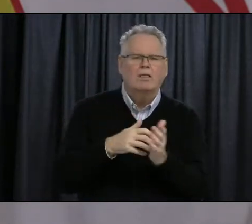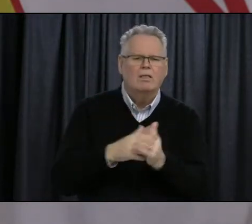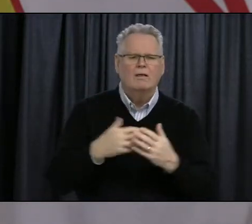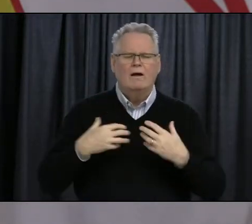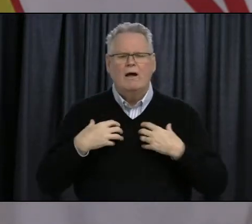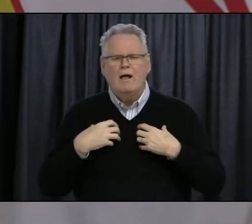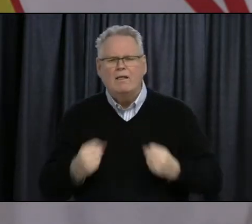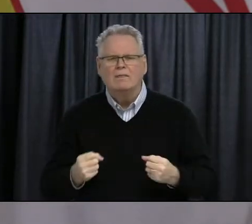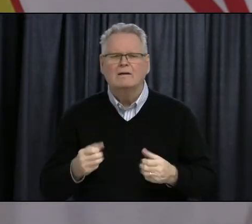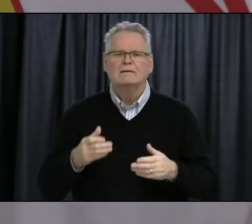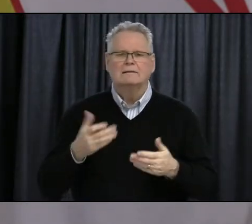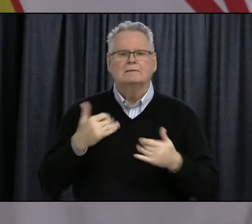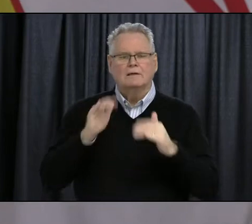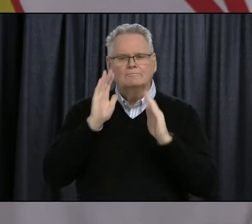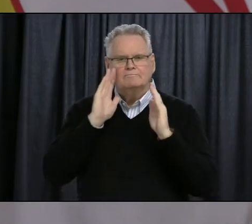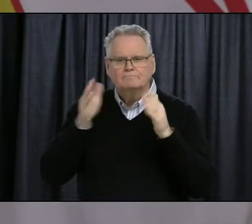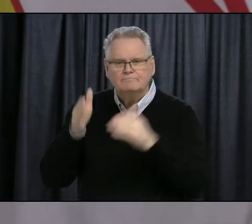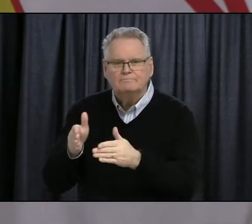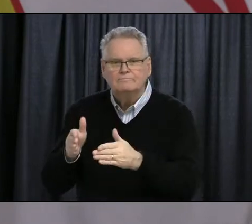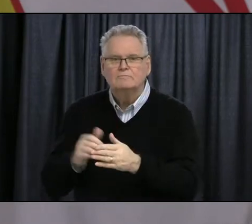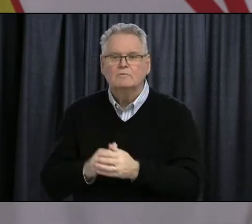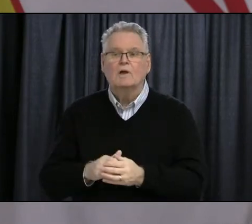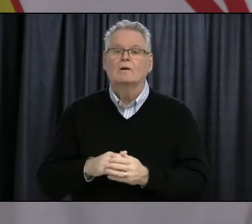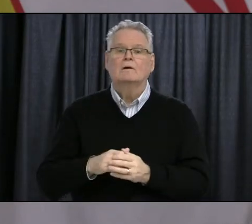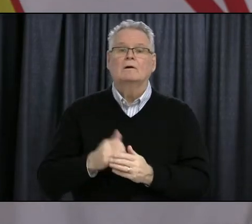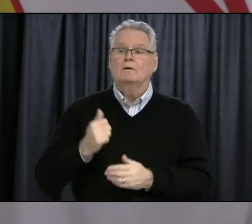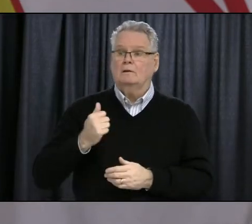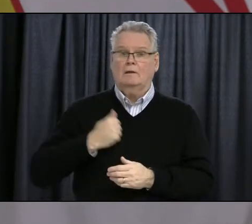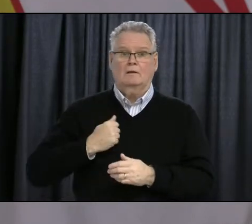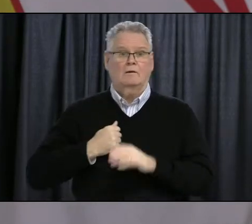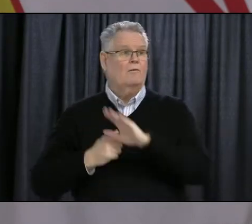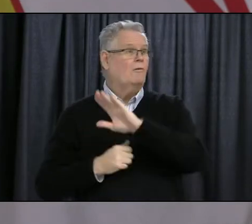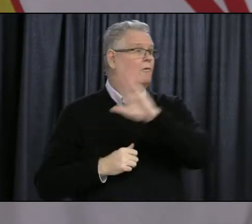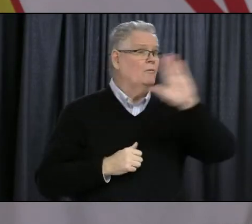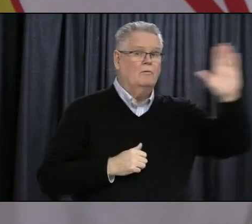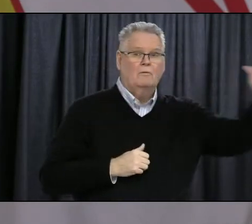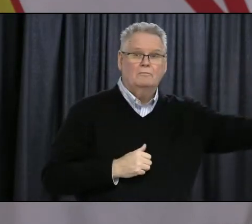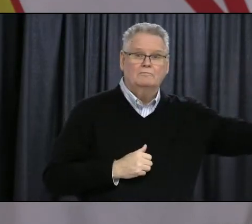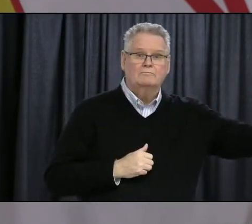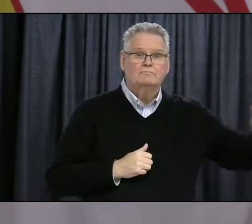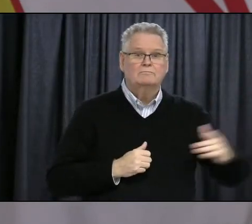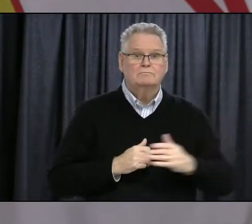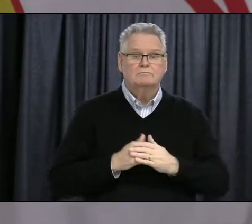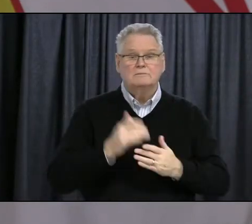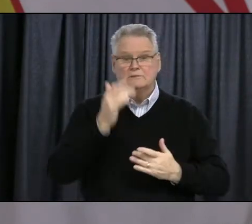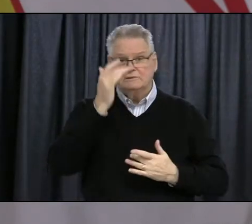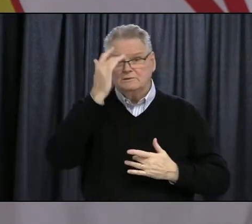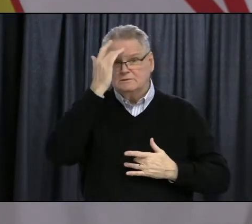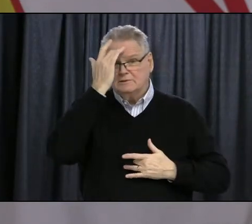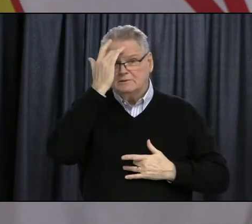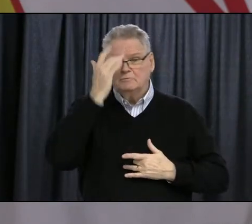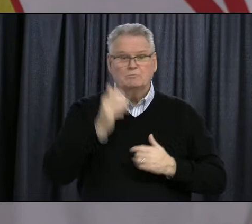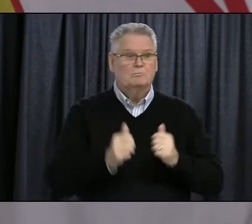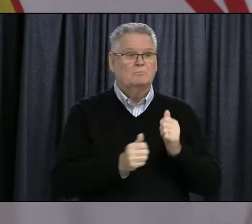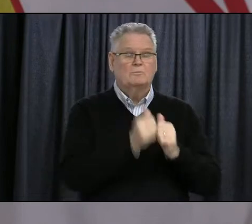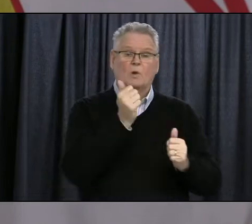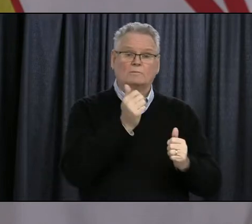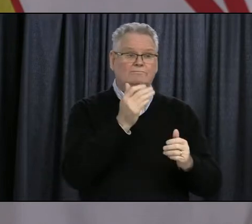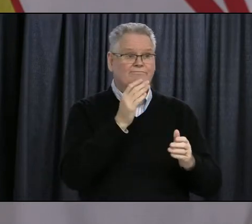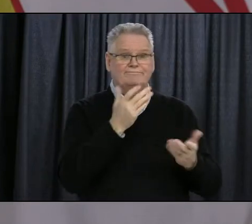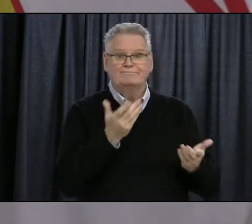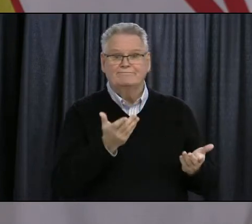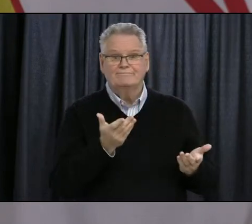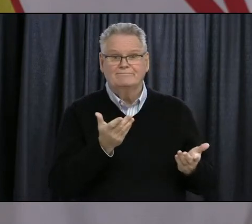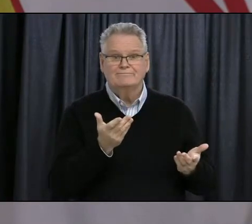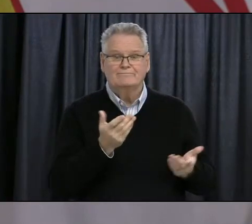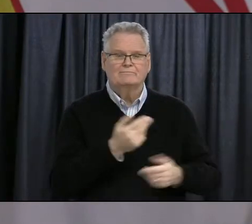at 33%. Sadly, this age group also comprises the largest proportion of COVID-related deaths at 70%.